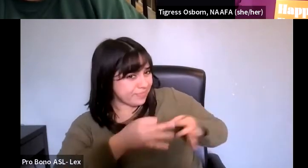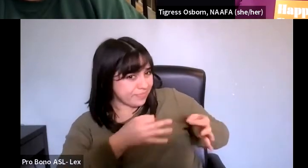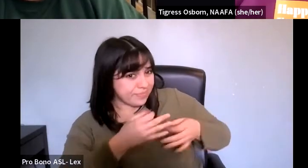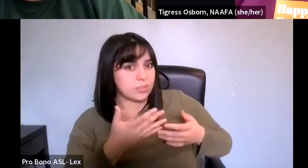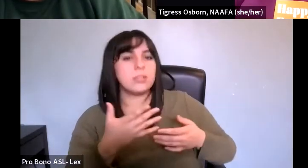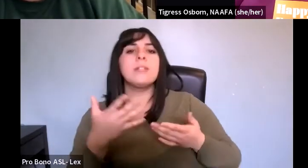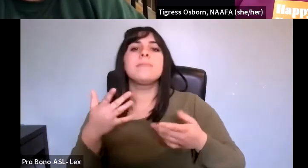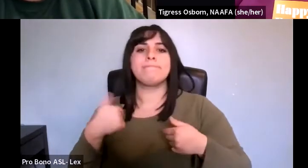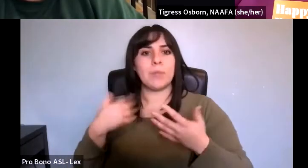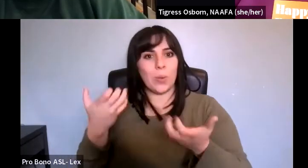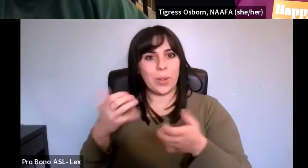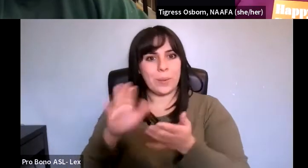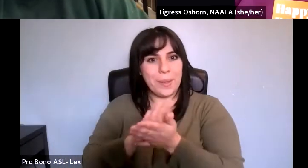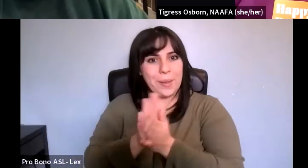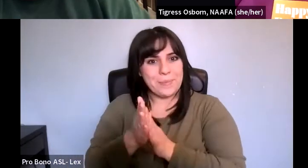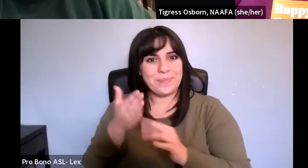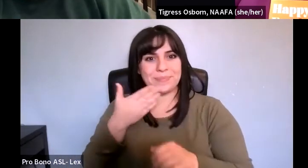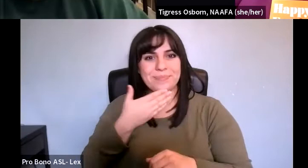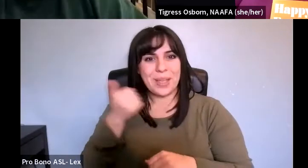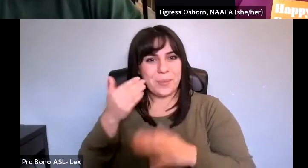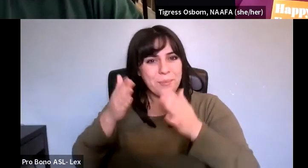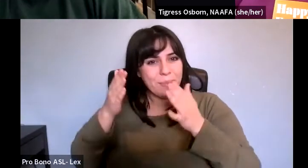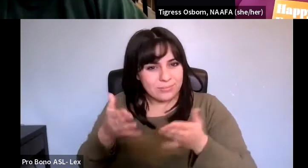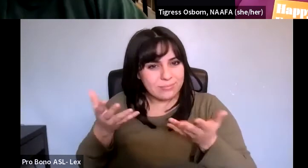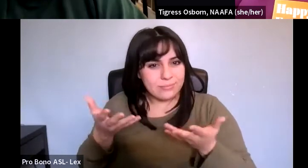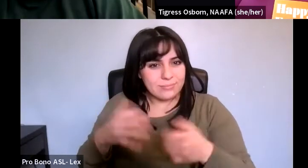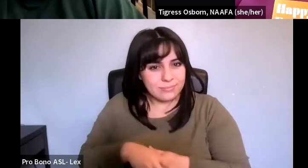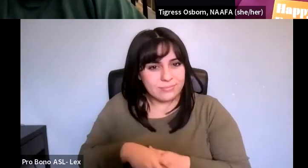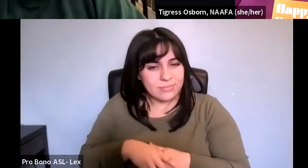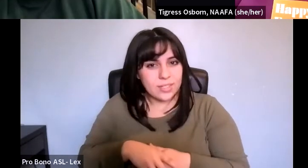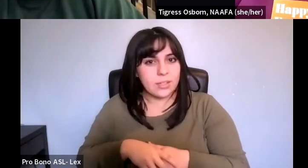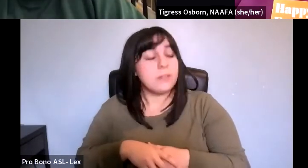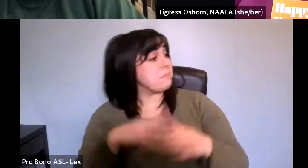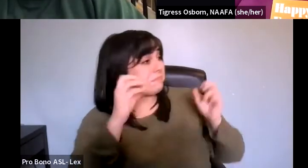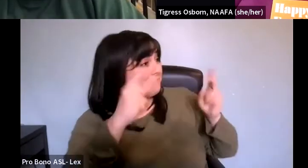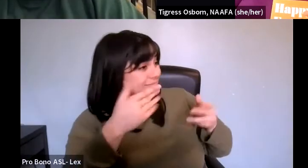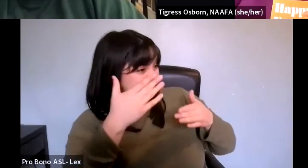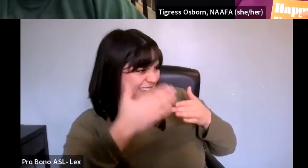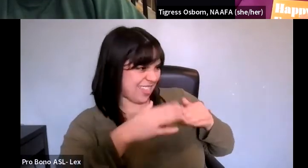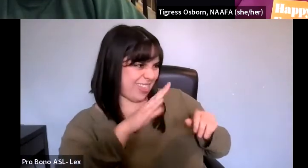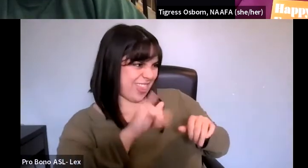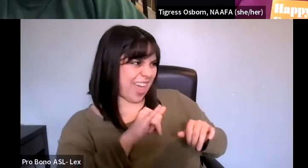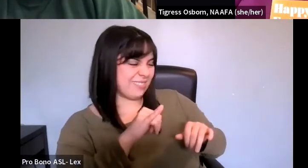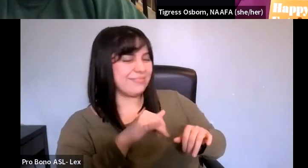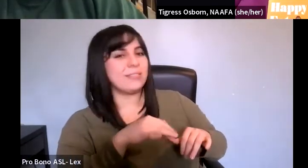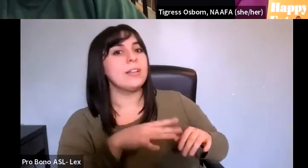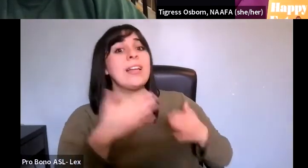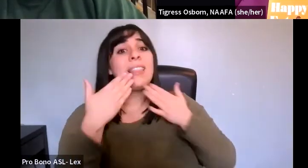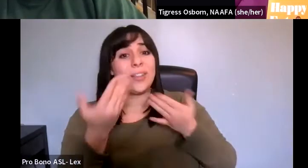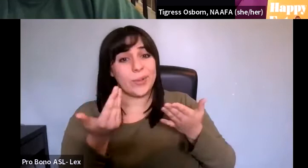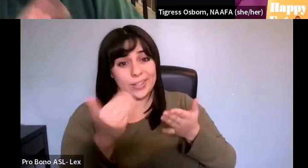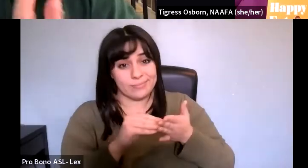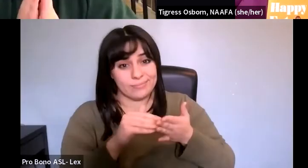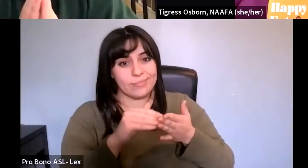Let's end on that. That was beautiful. Thank you to once again to our